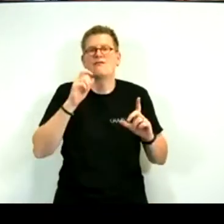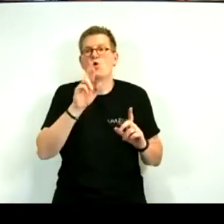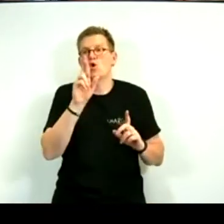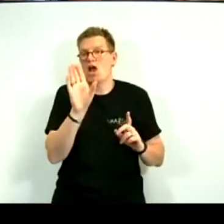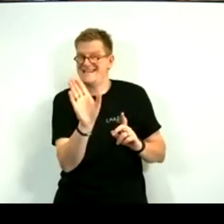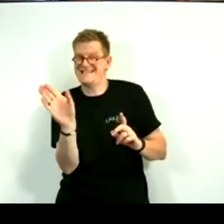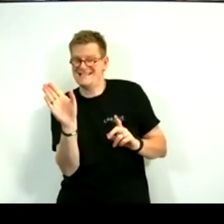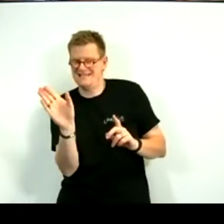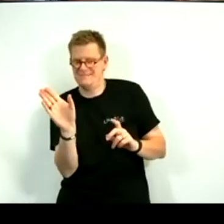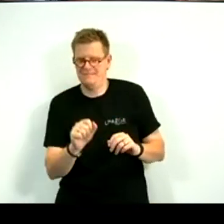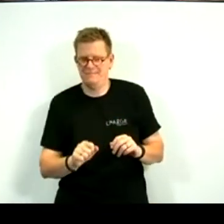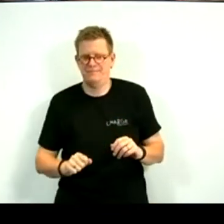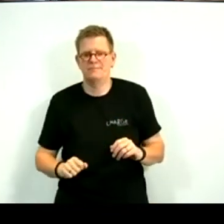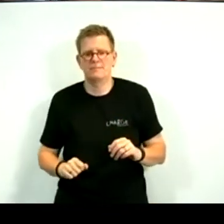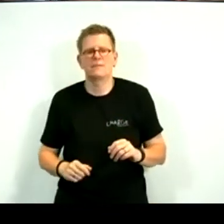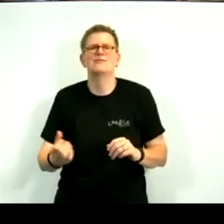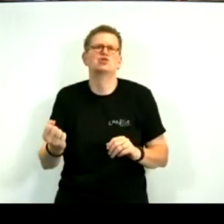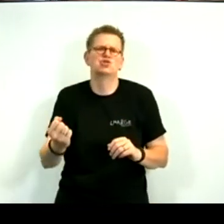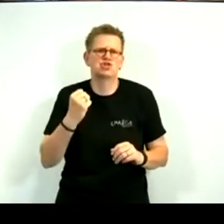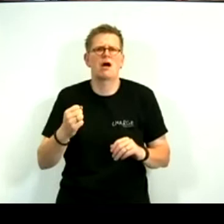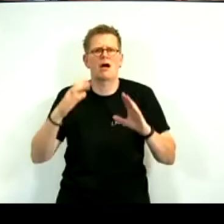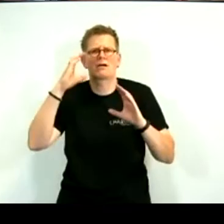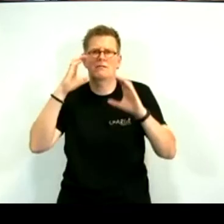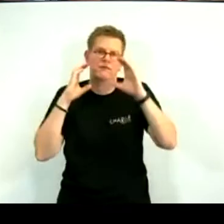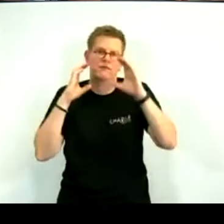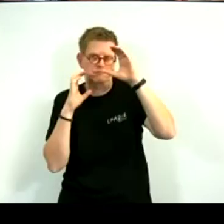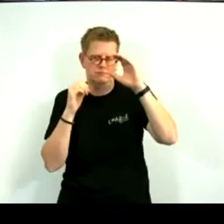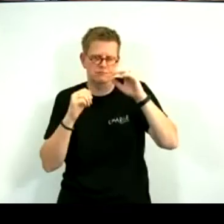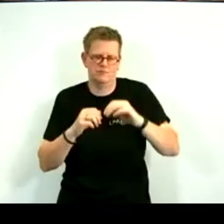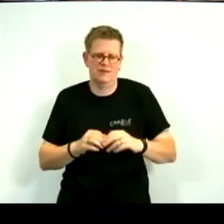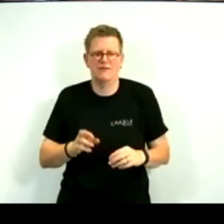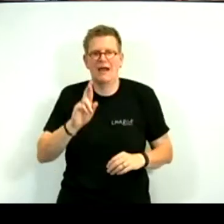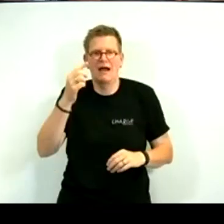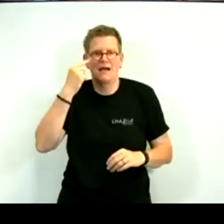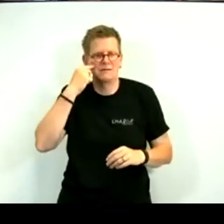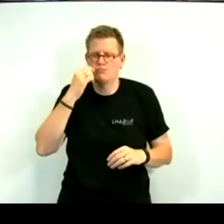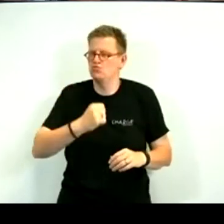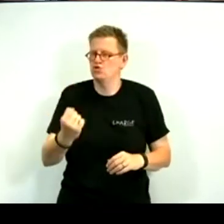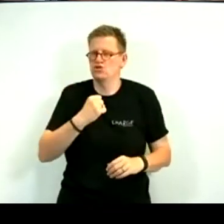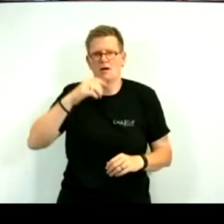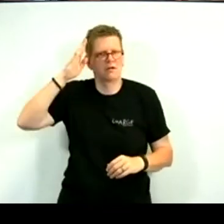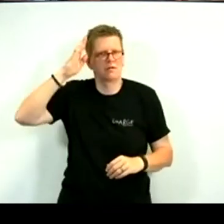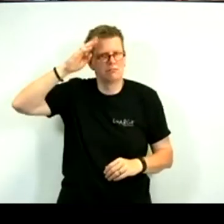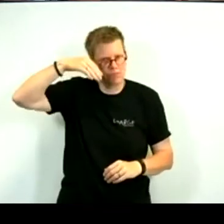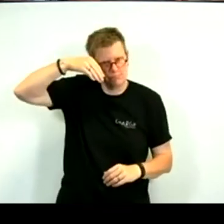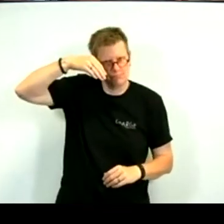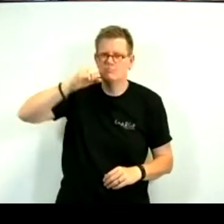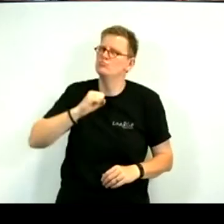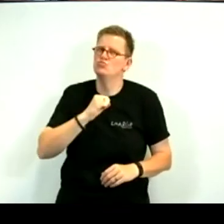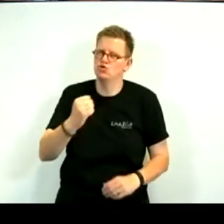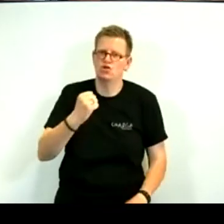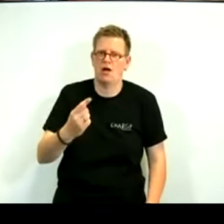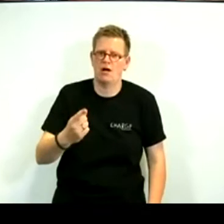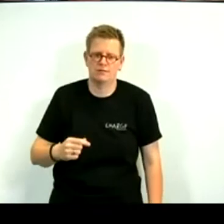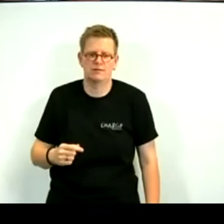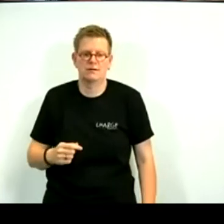ptosis on his left eye. You see how his eyes are open, but the left eye is hardly open. And then you see in